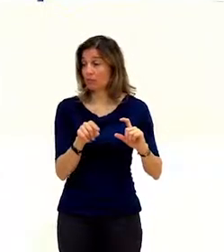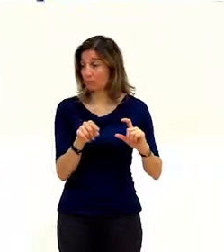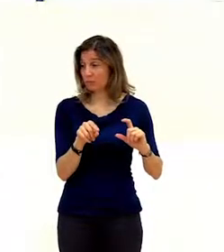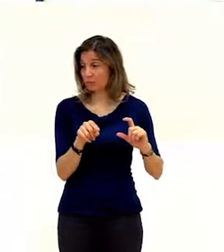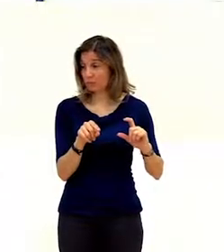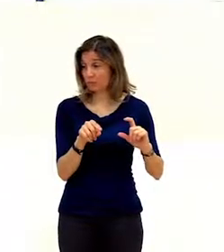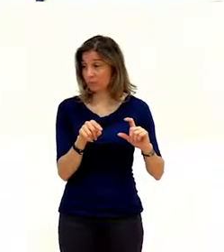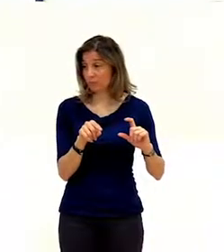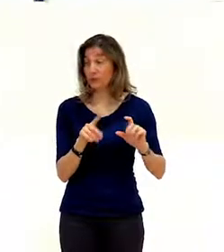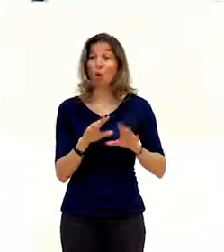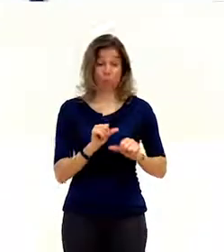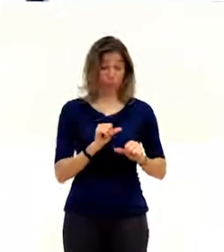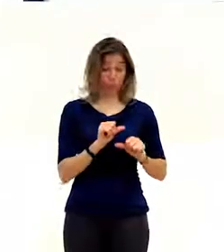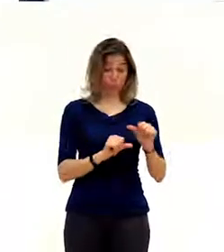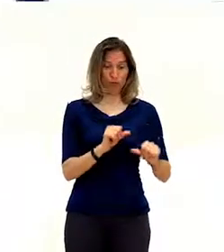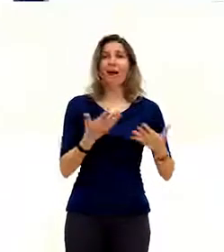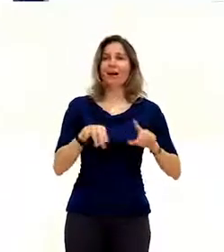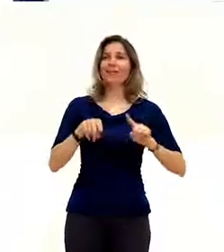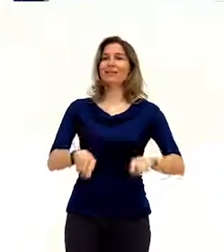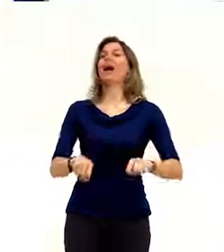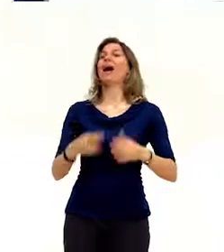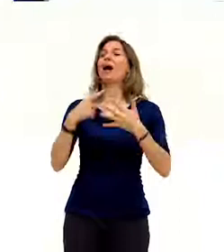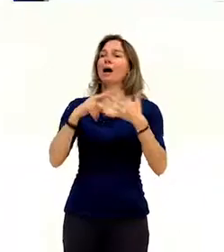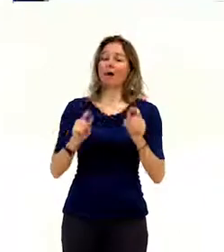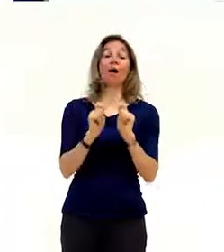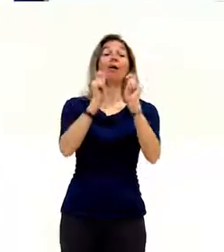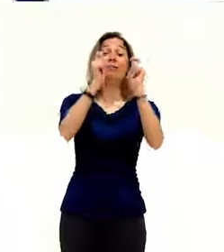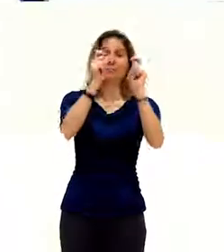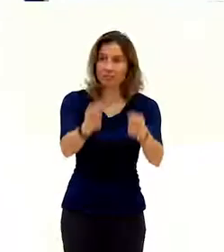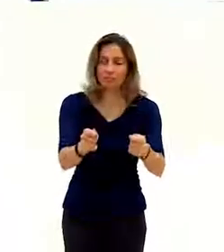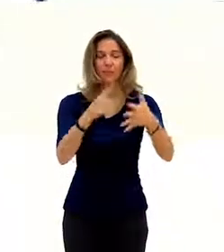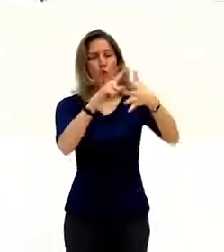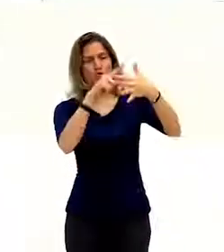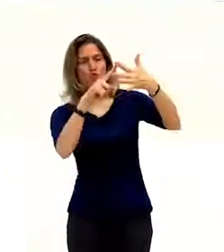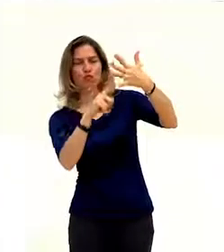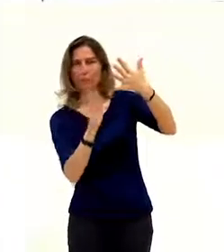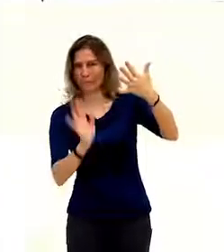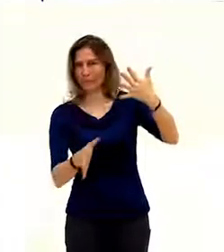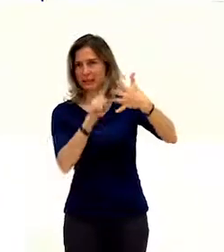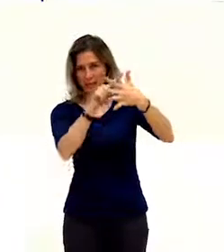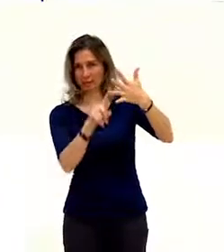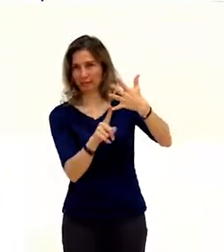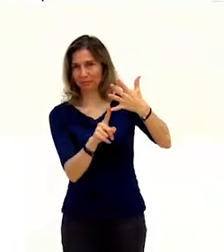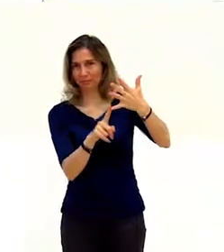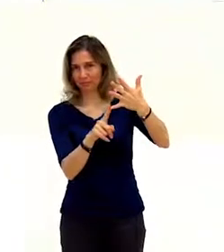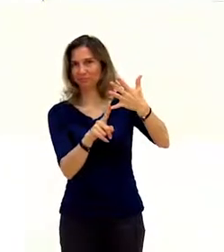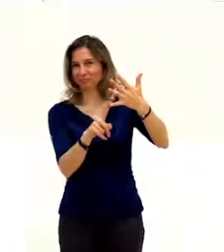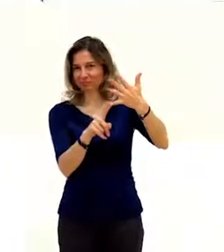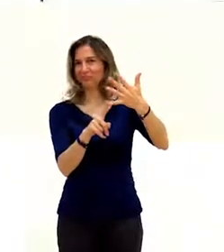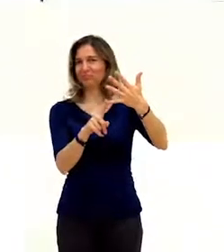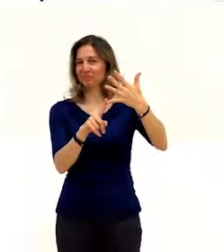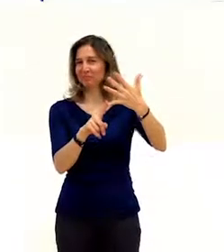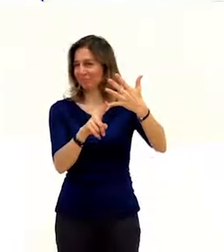services is the obstacle of award criteria. This is the moment of truth. This is the moment that